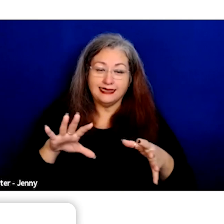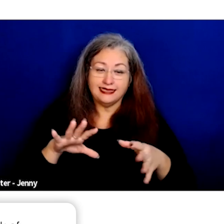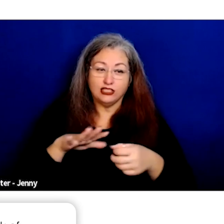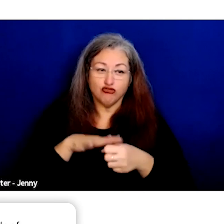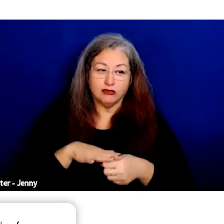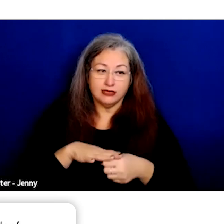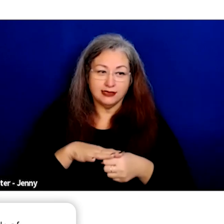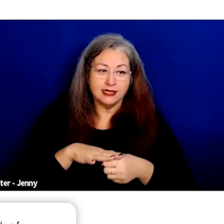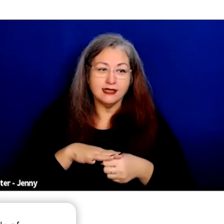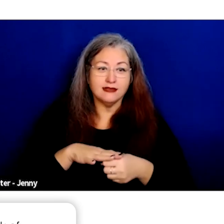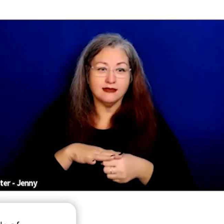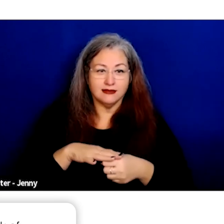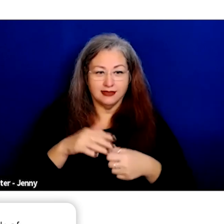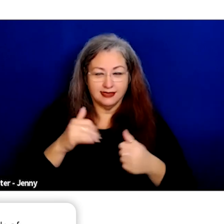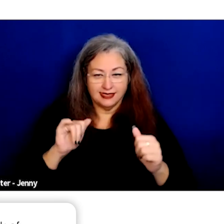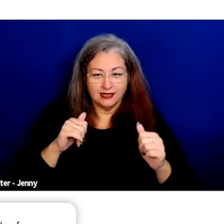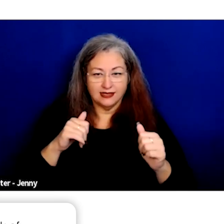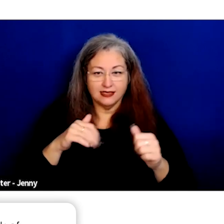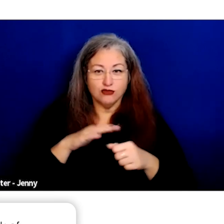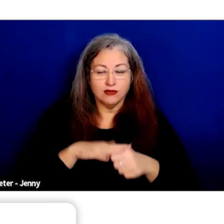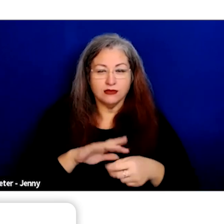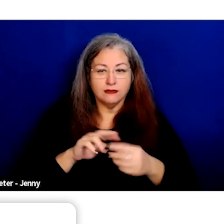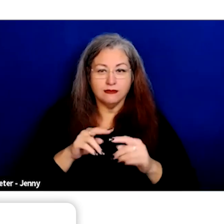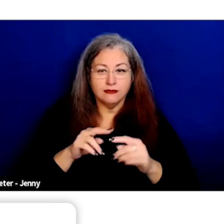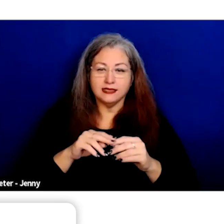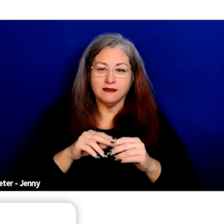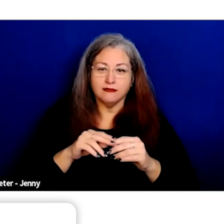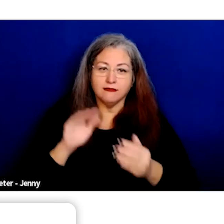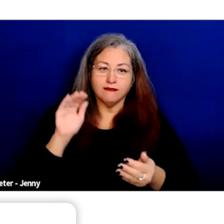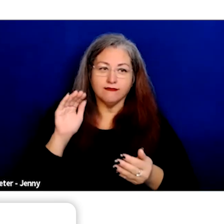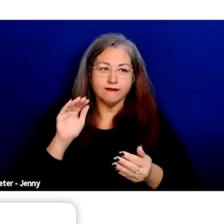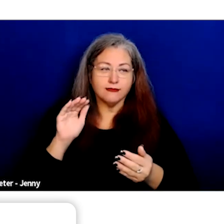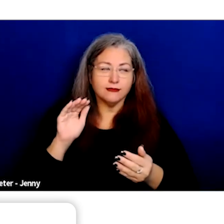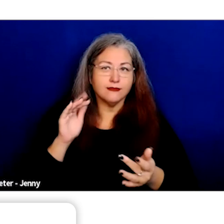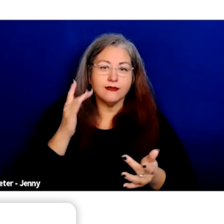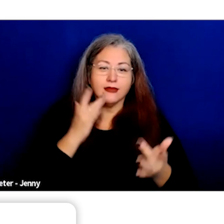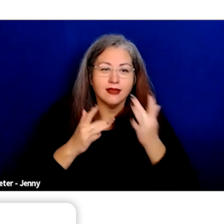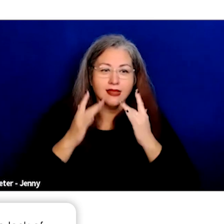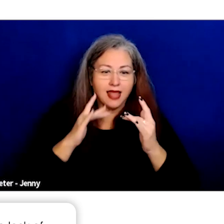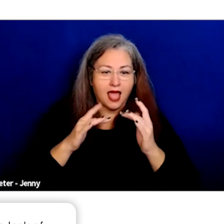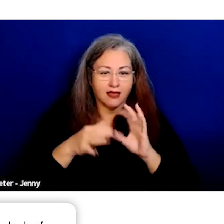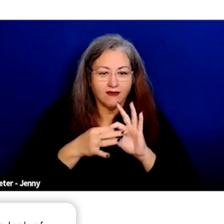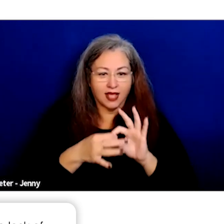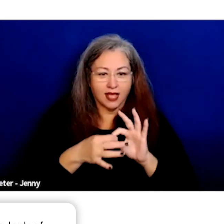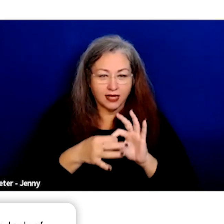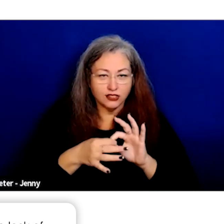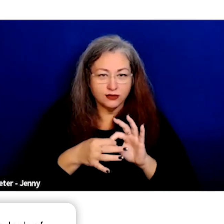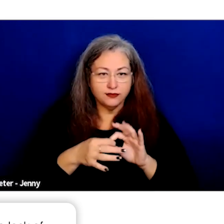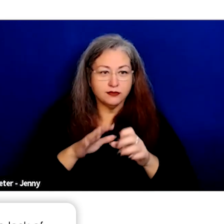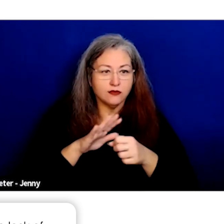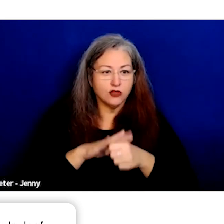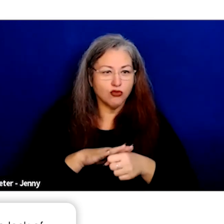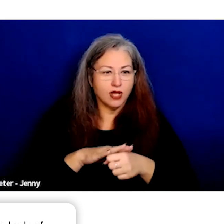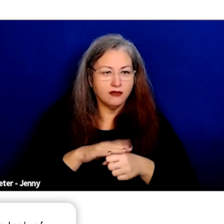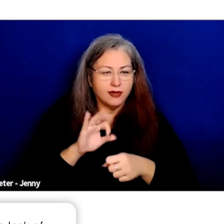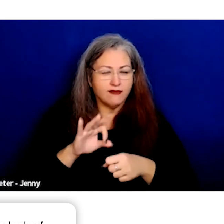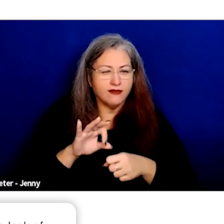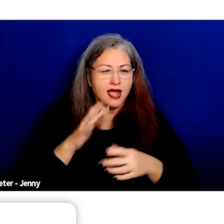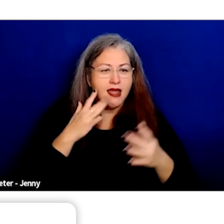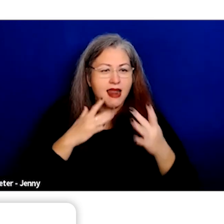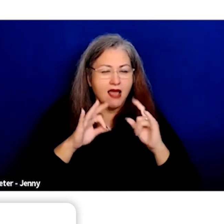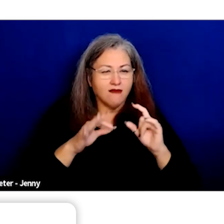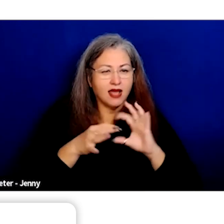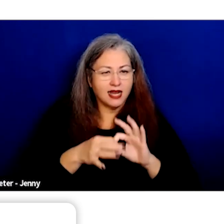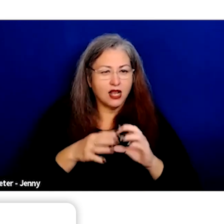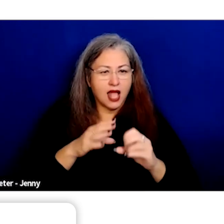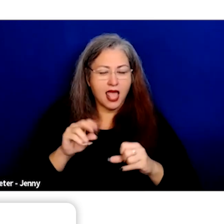there is stress due to lack of connection. There is stress due to lack of connection